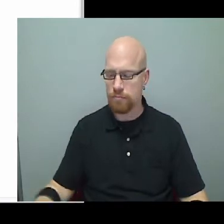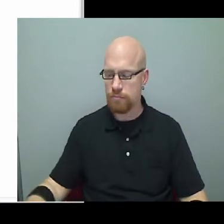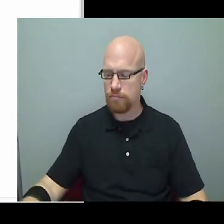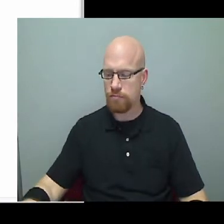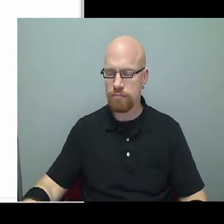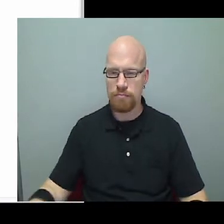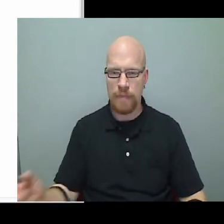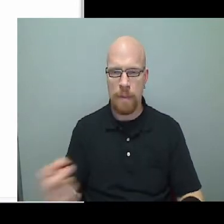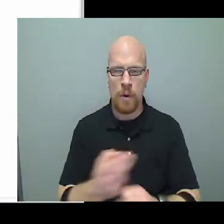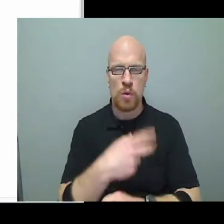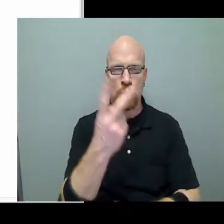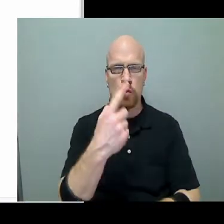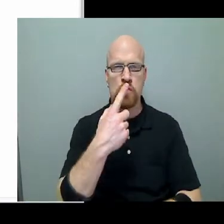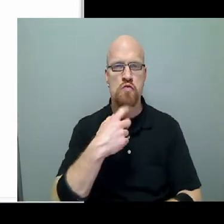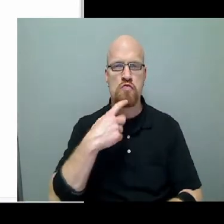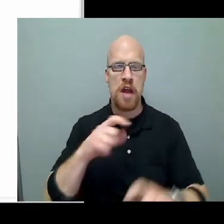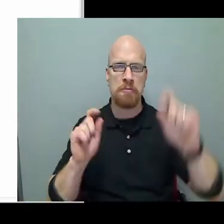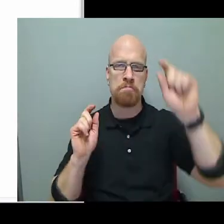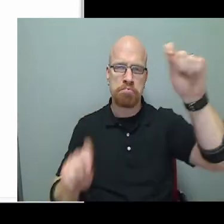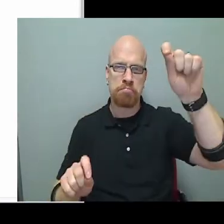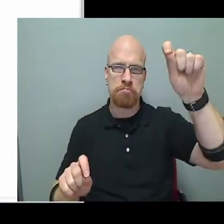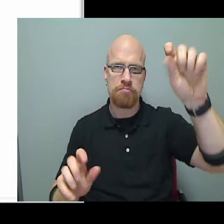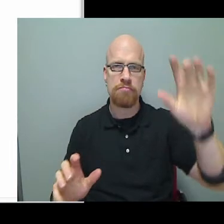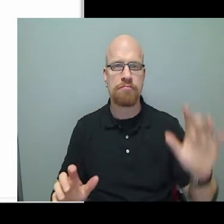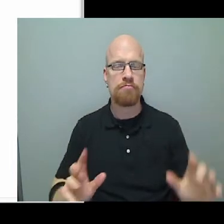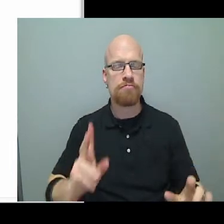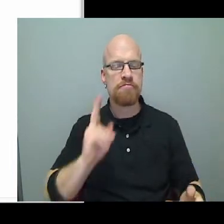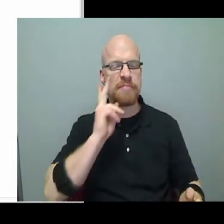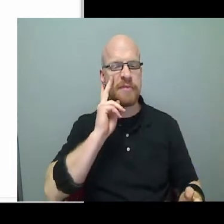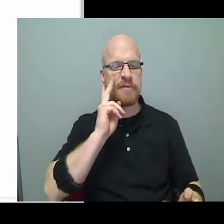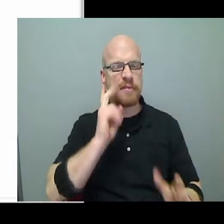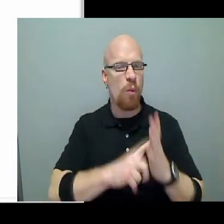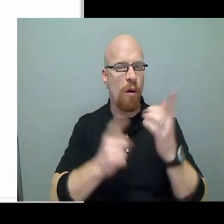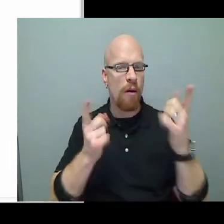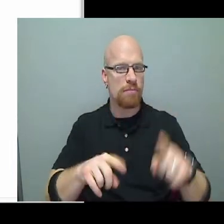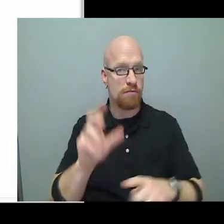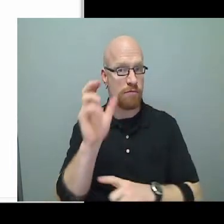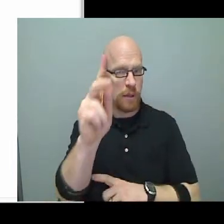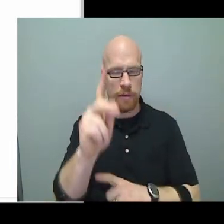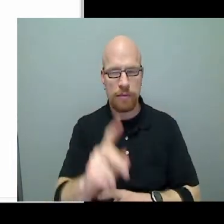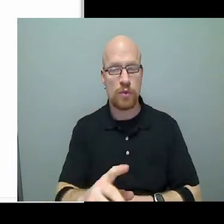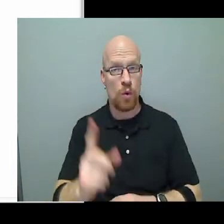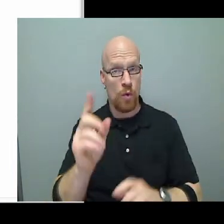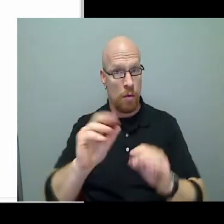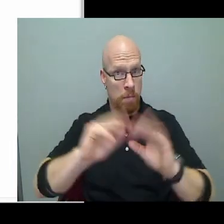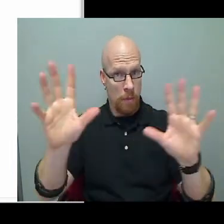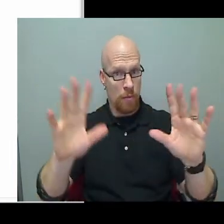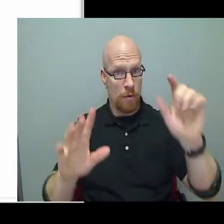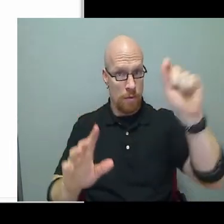I'm going to use 2 red points I've drawn here, and we'll see what the slope is.